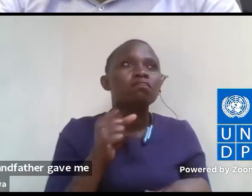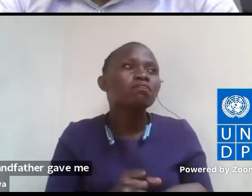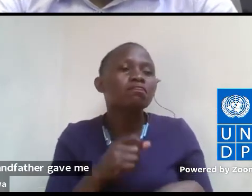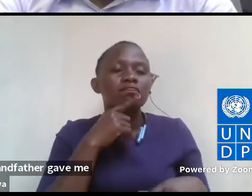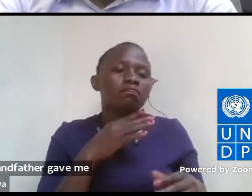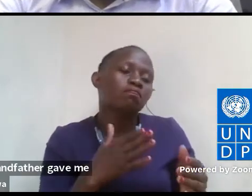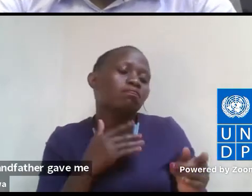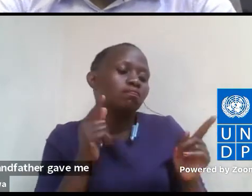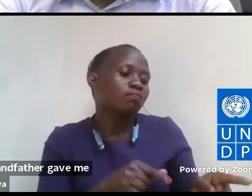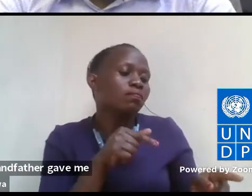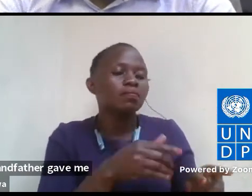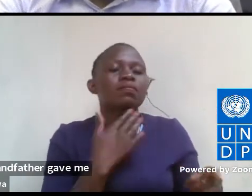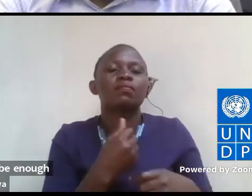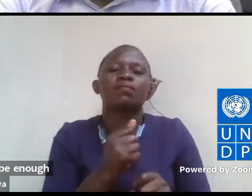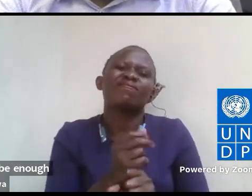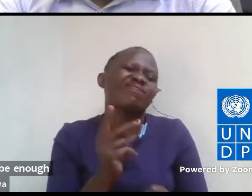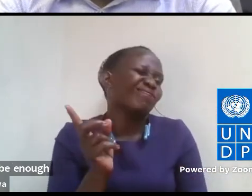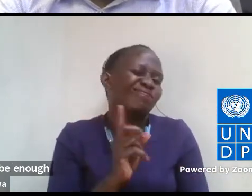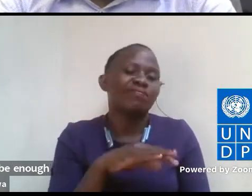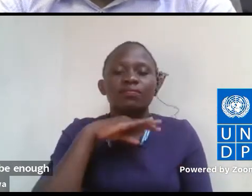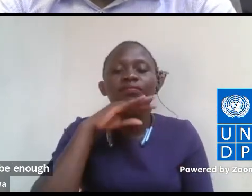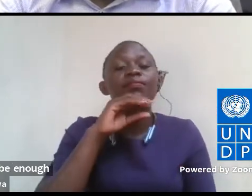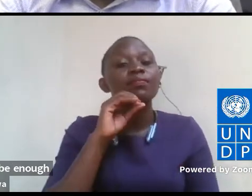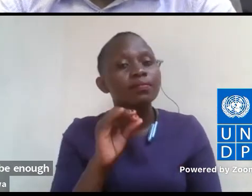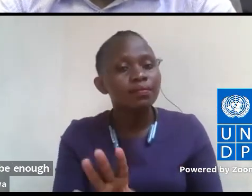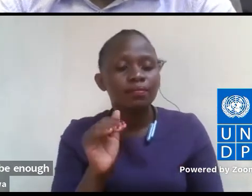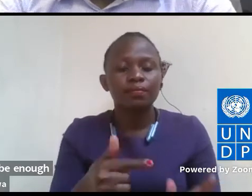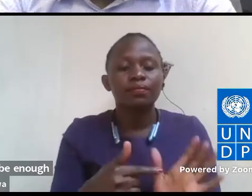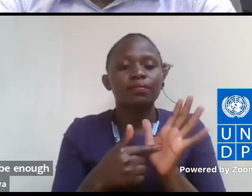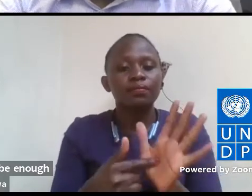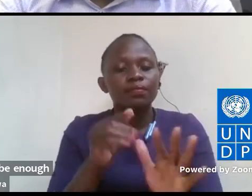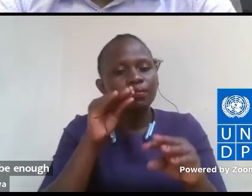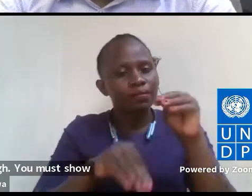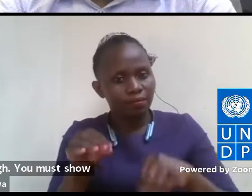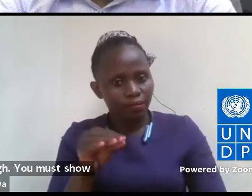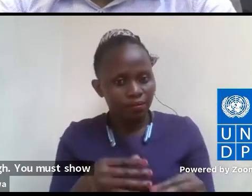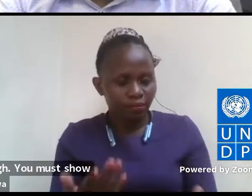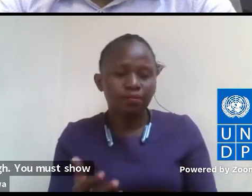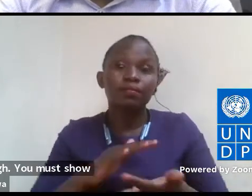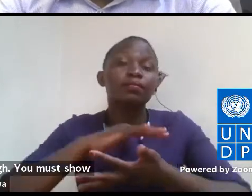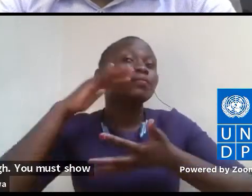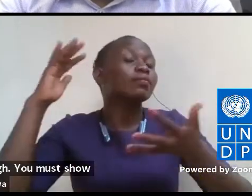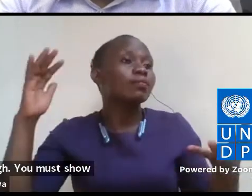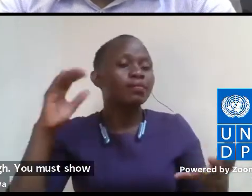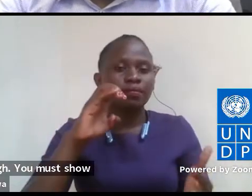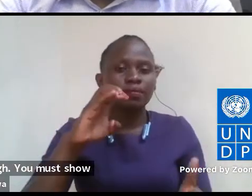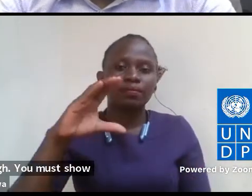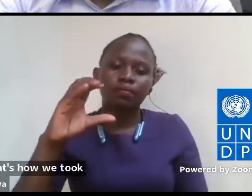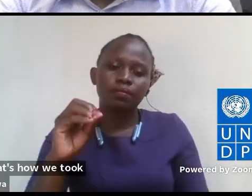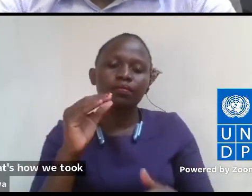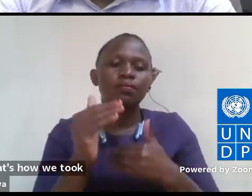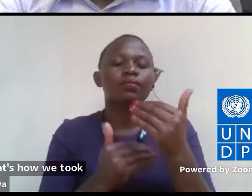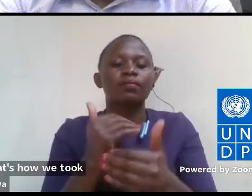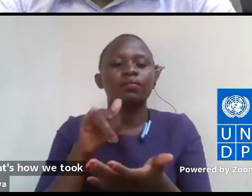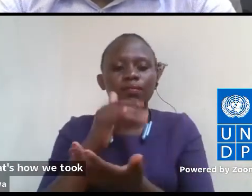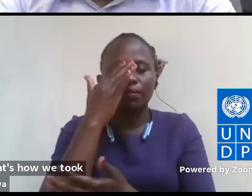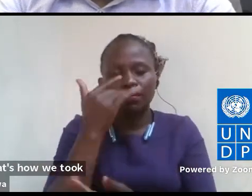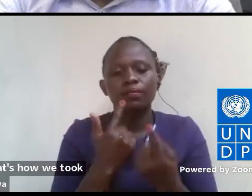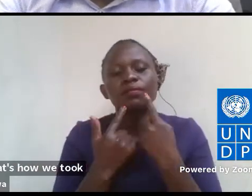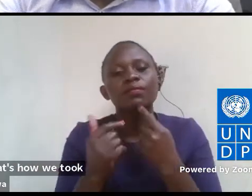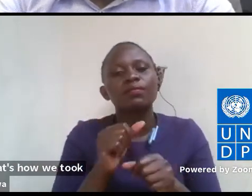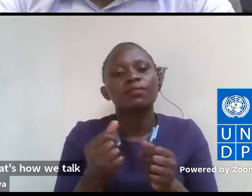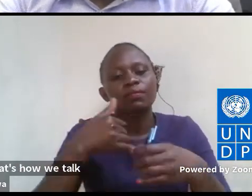this. That should not be enough. You must show contribution to the bigger ecosystem. And that's how we talk about inclusivity.